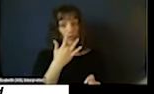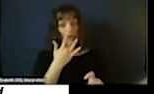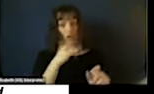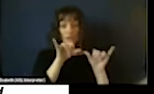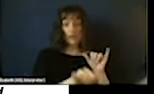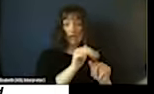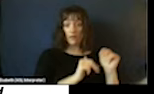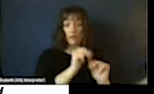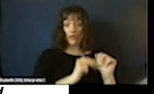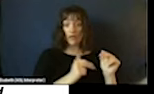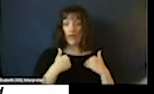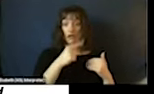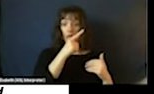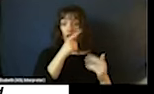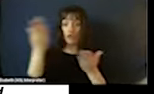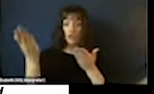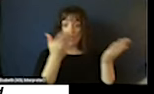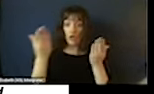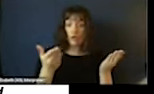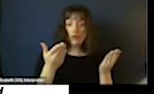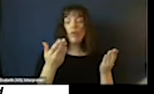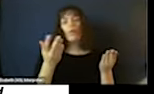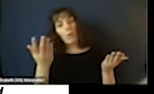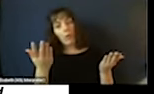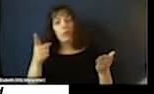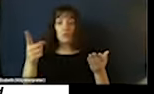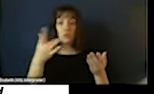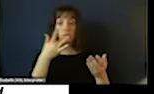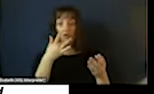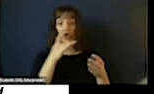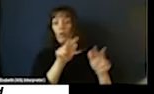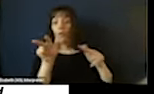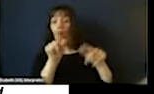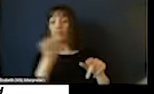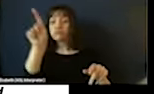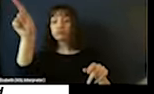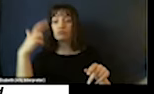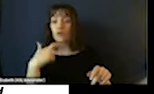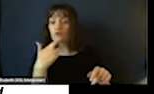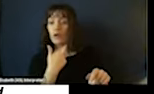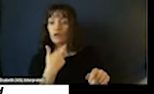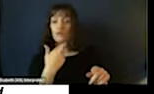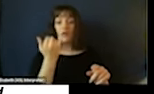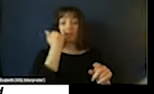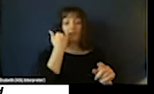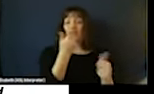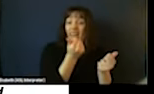described. And if anyone chooses the option to stay in the astronomy building, then that is the one that's done.